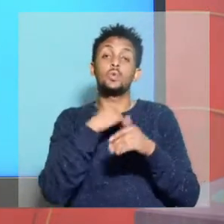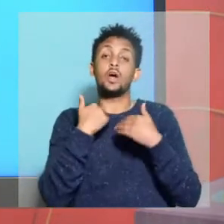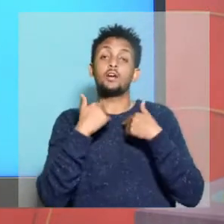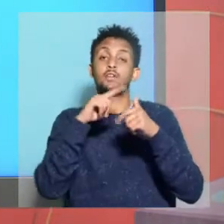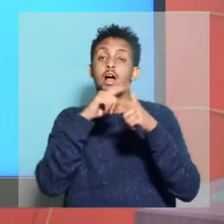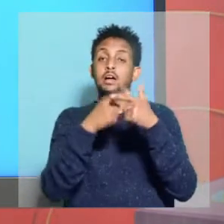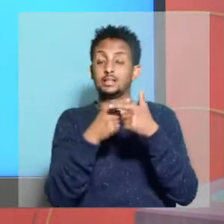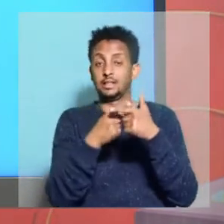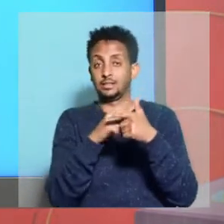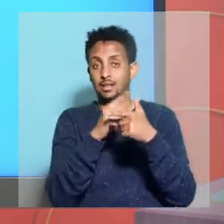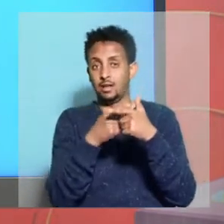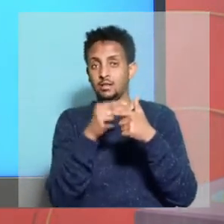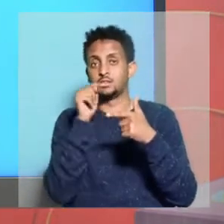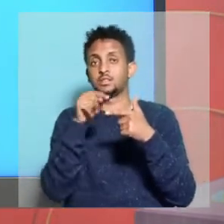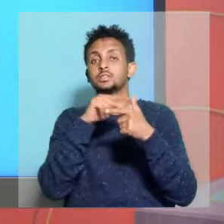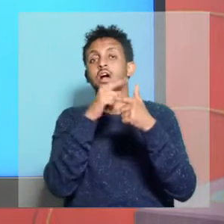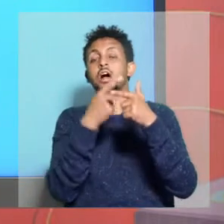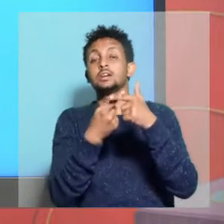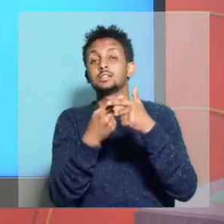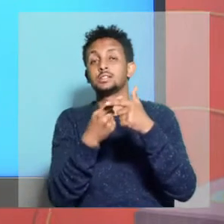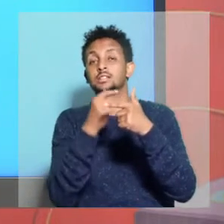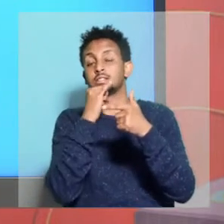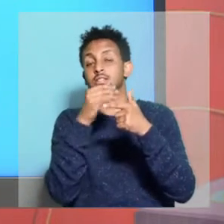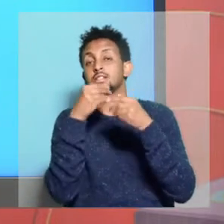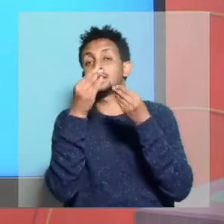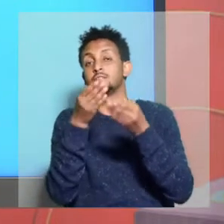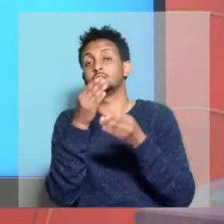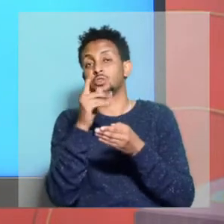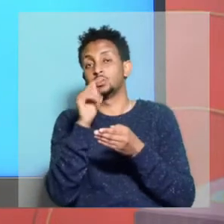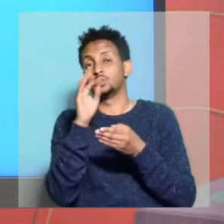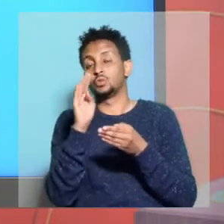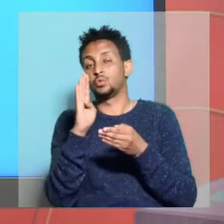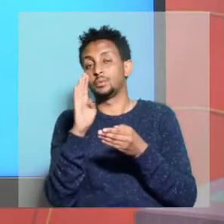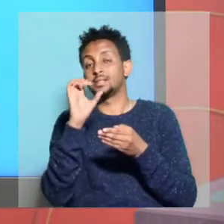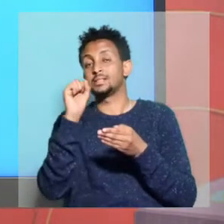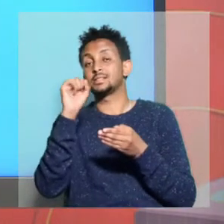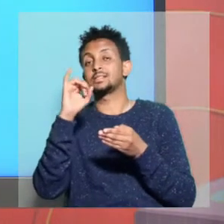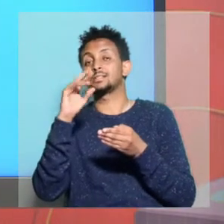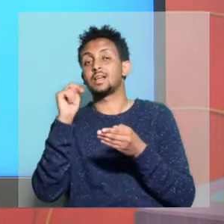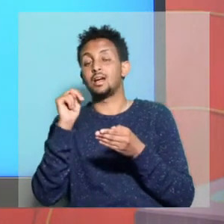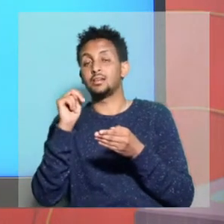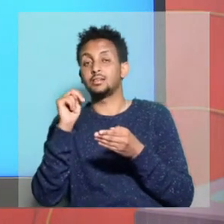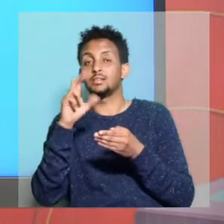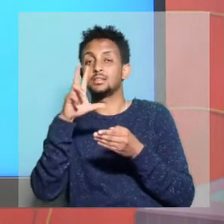have an angle theta, and that angle theta is given to be sine